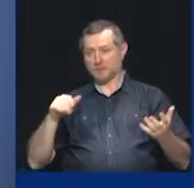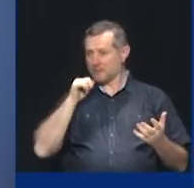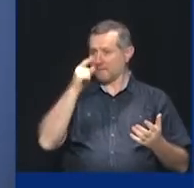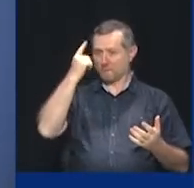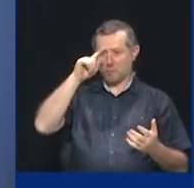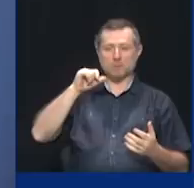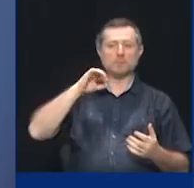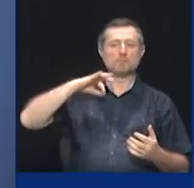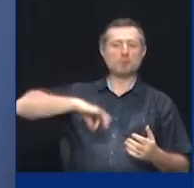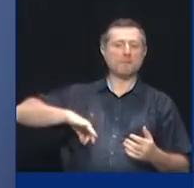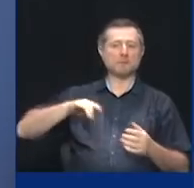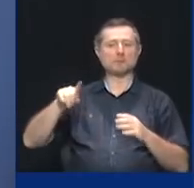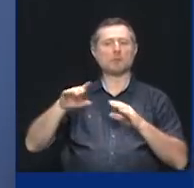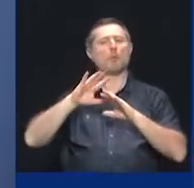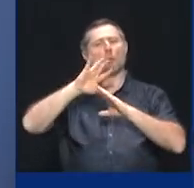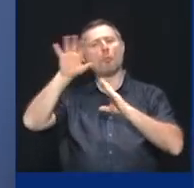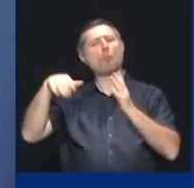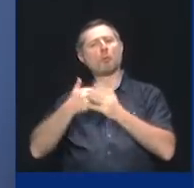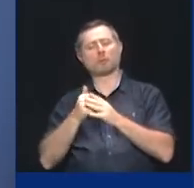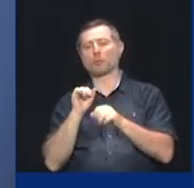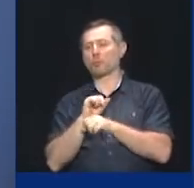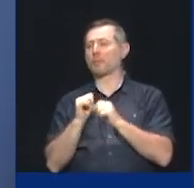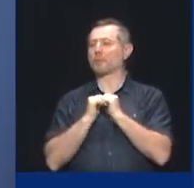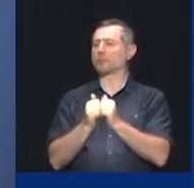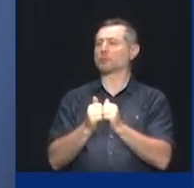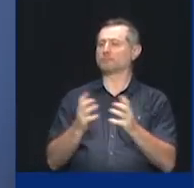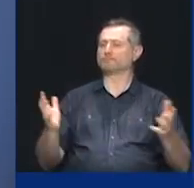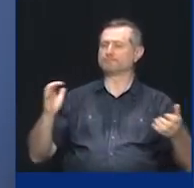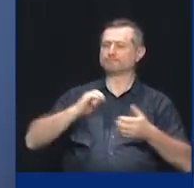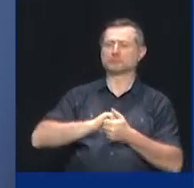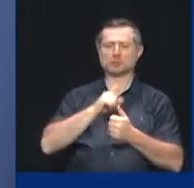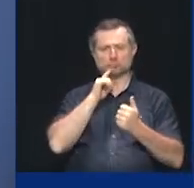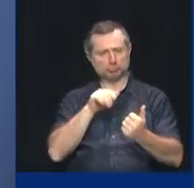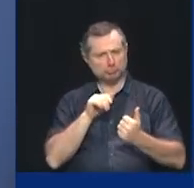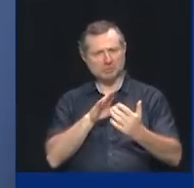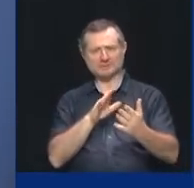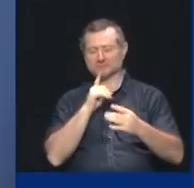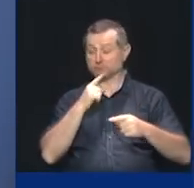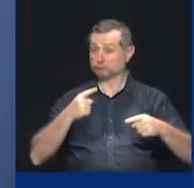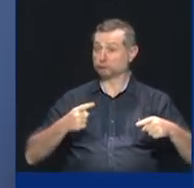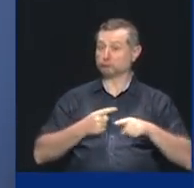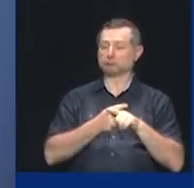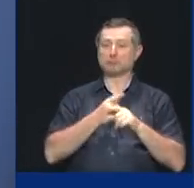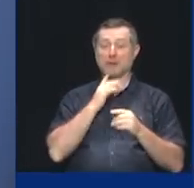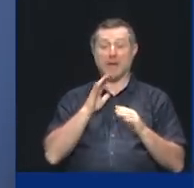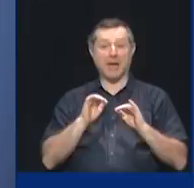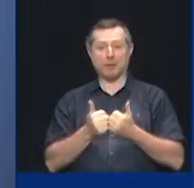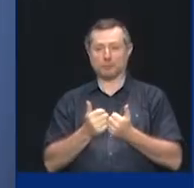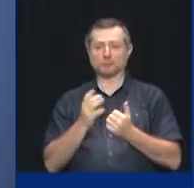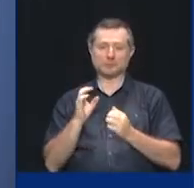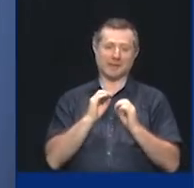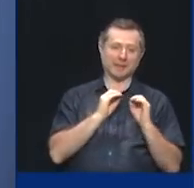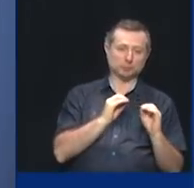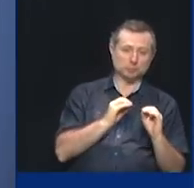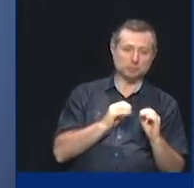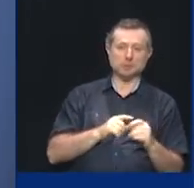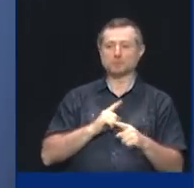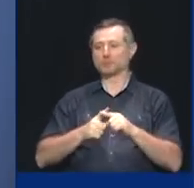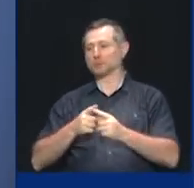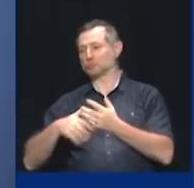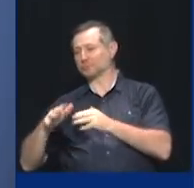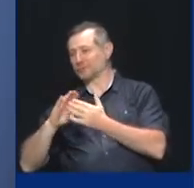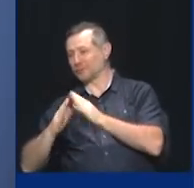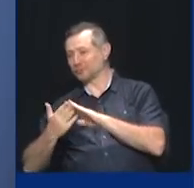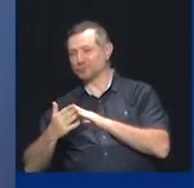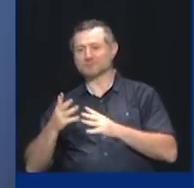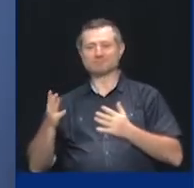central role in creating safety by preventing and addressing conflict through education, social services, and violence interruption, which you'll hear more about